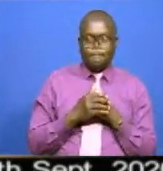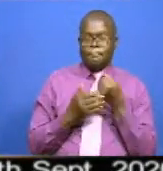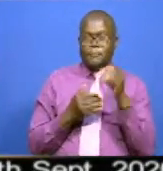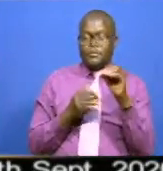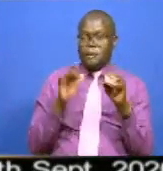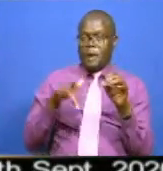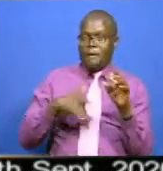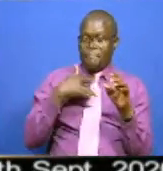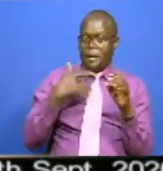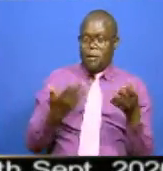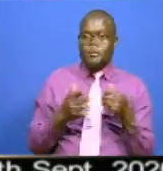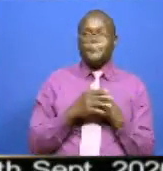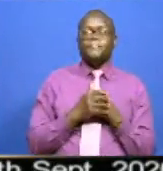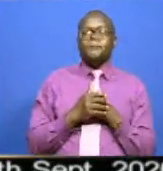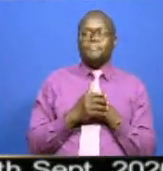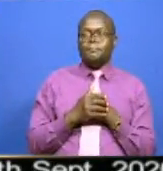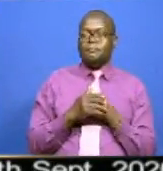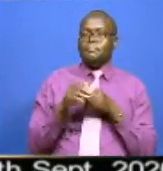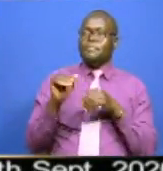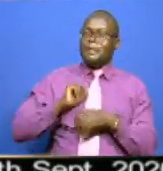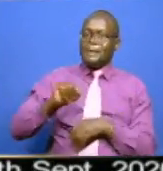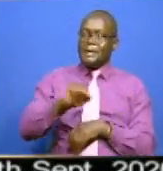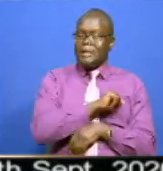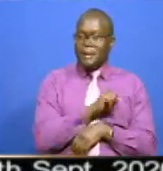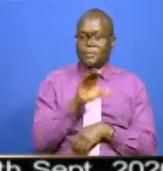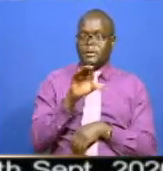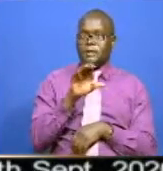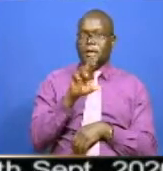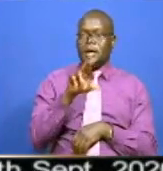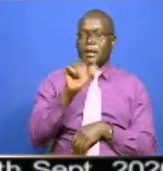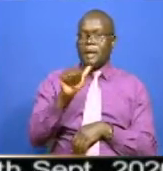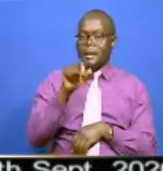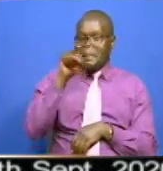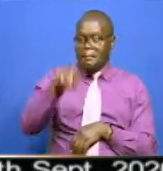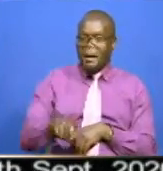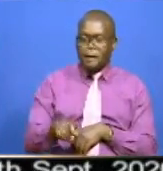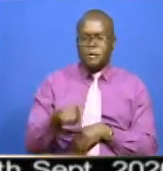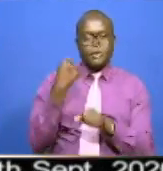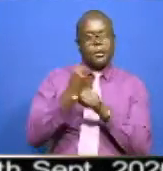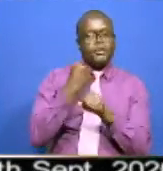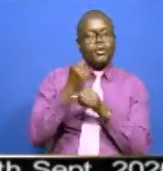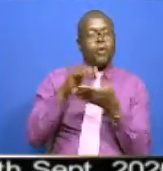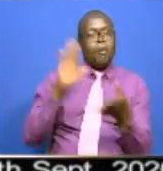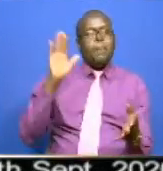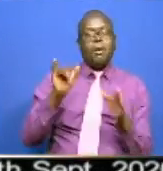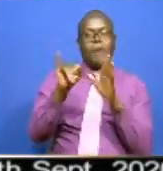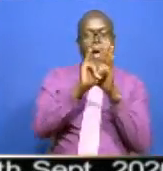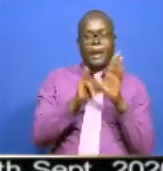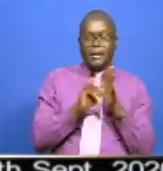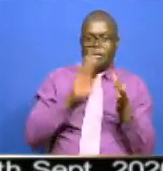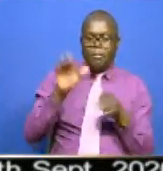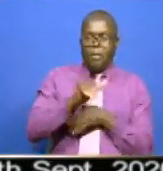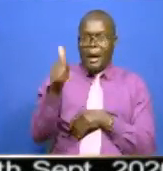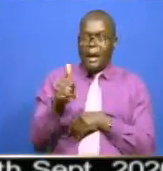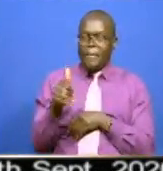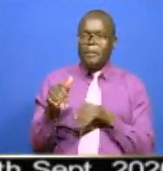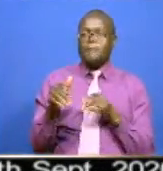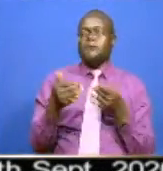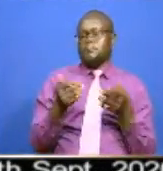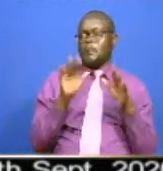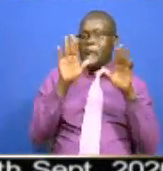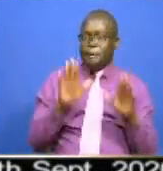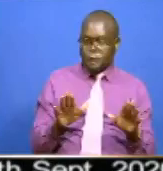feel like the Senate or the CRA needs to go deeper and identify more other parameters that are